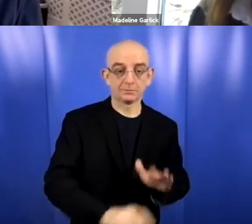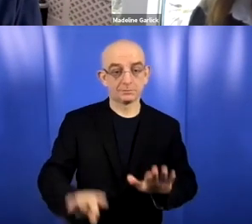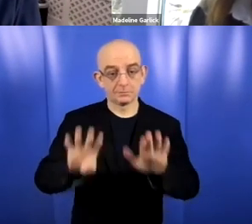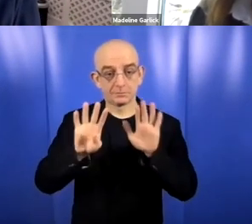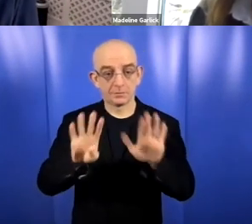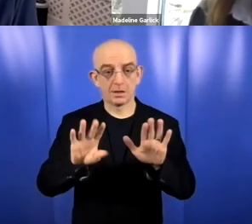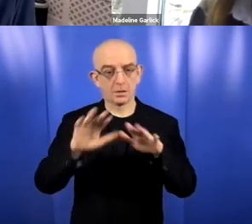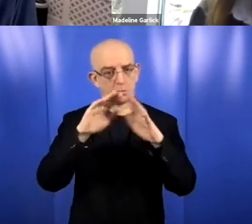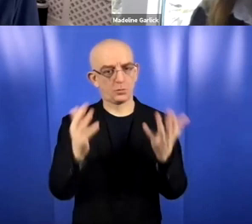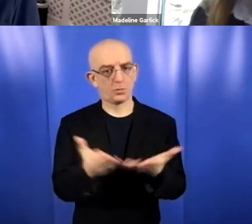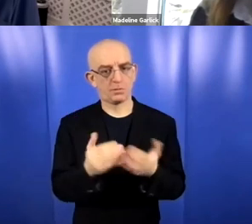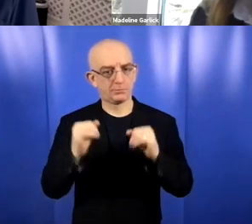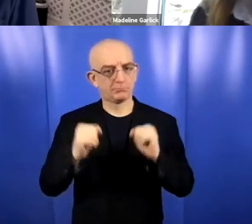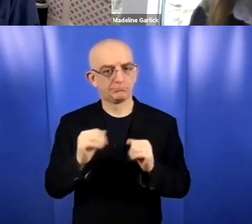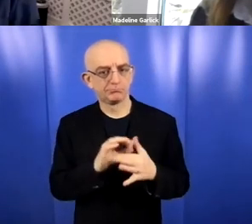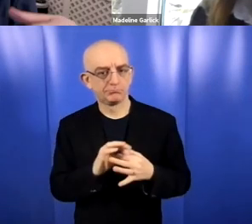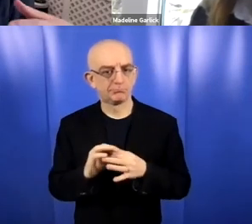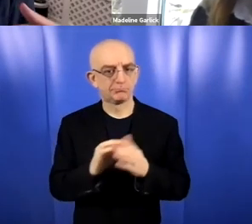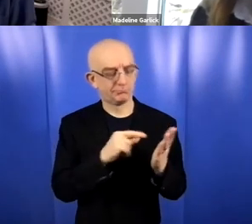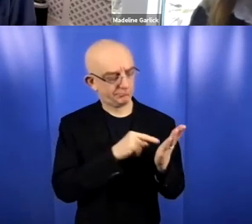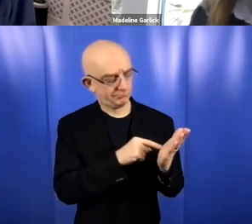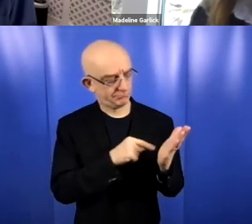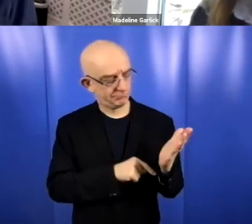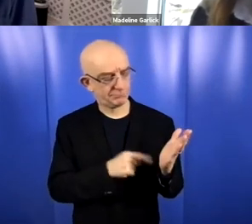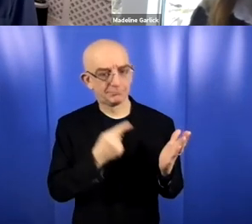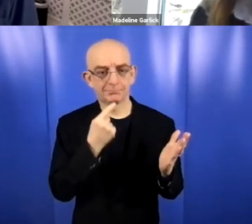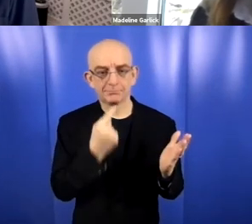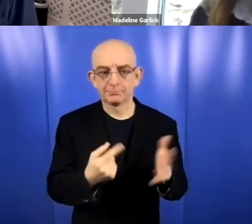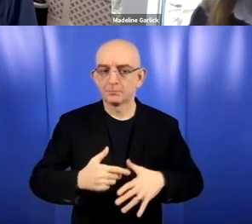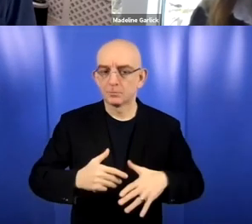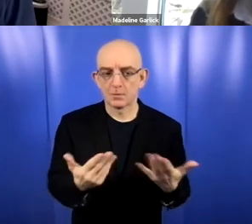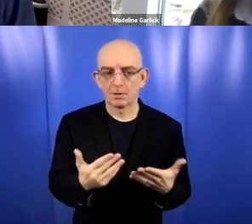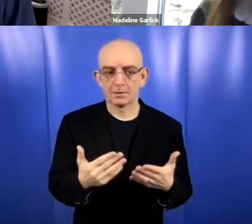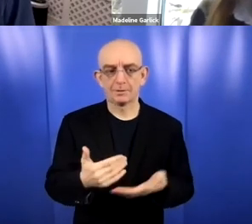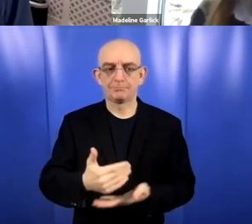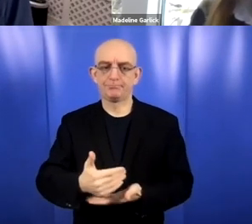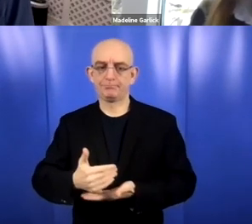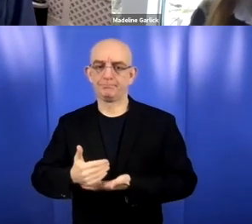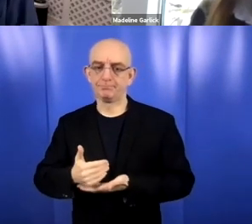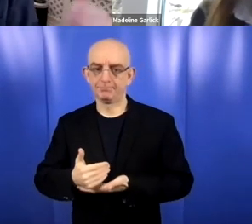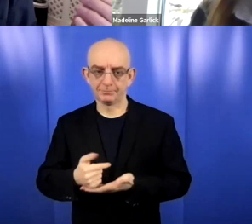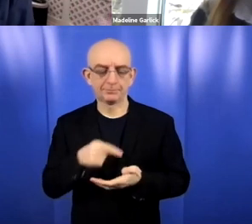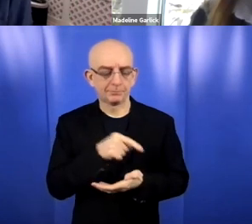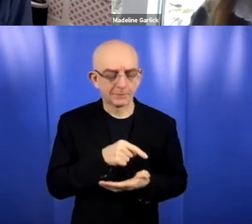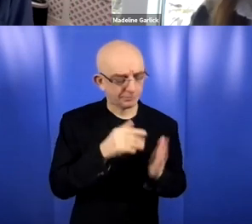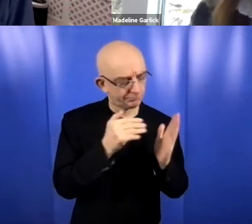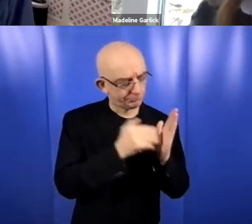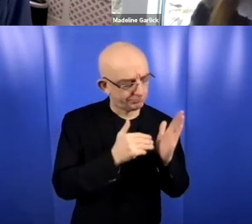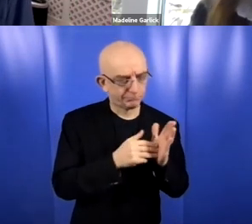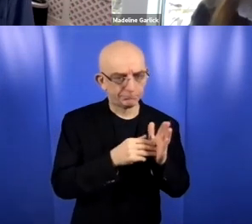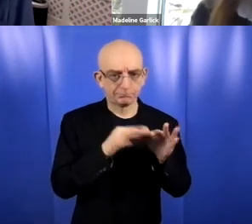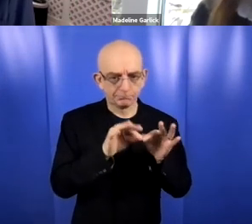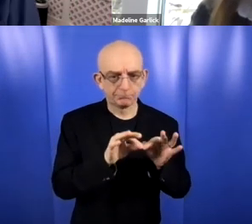all states having to, in some way, try and prevent